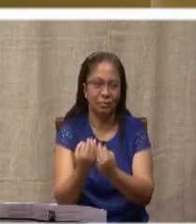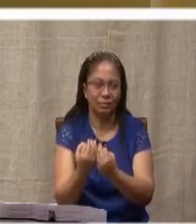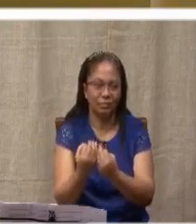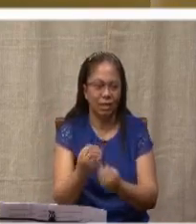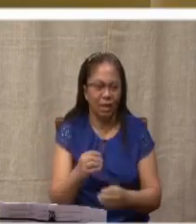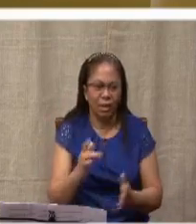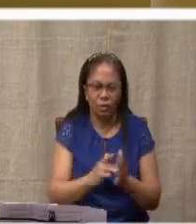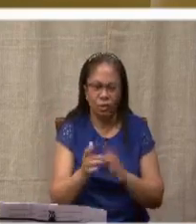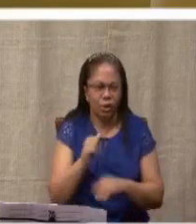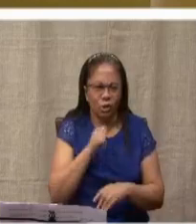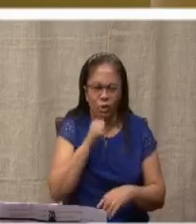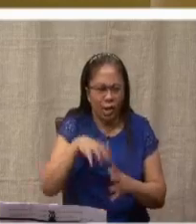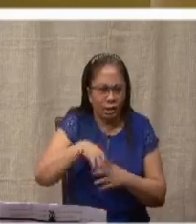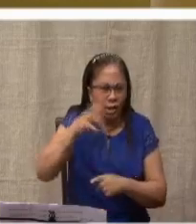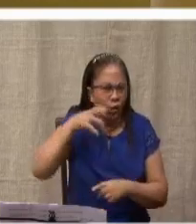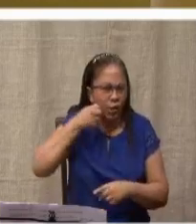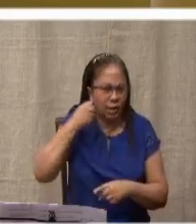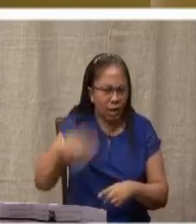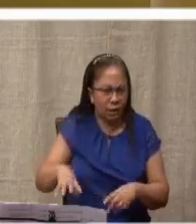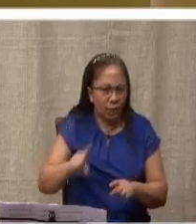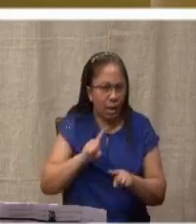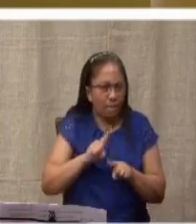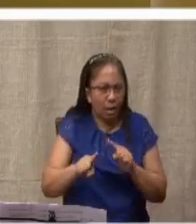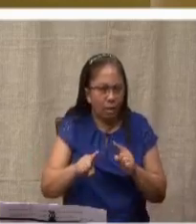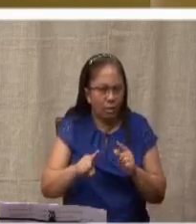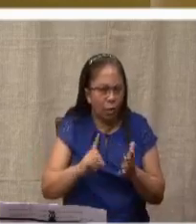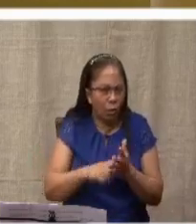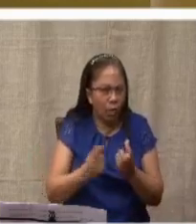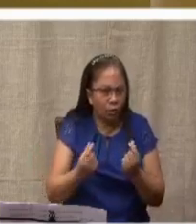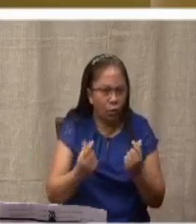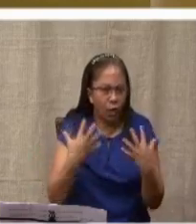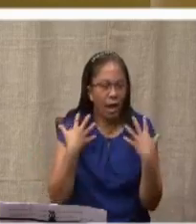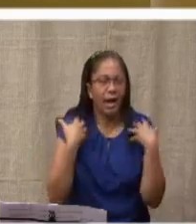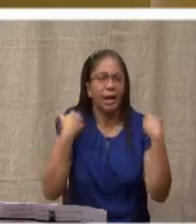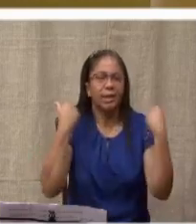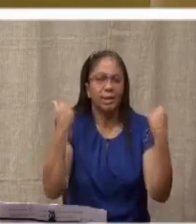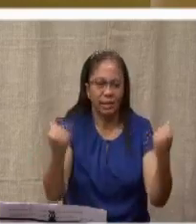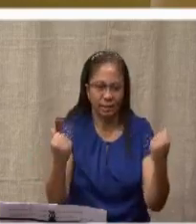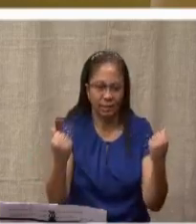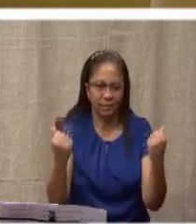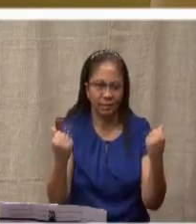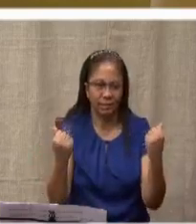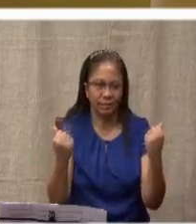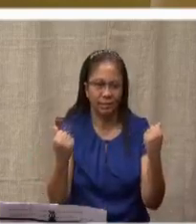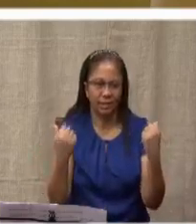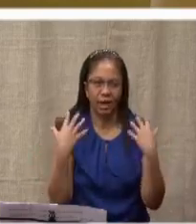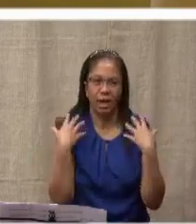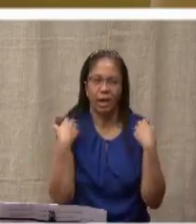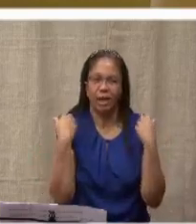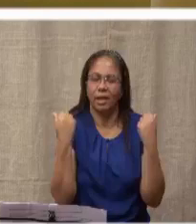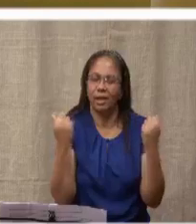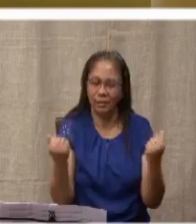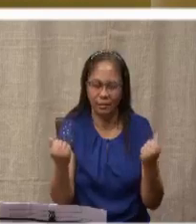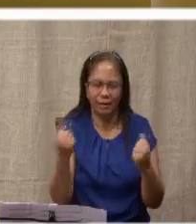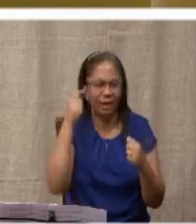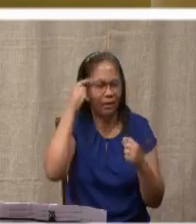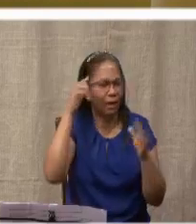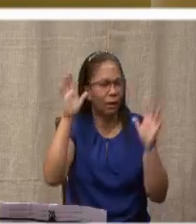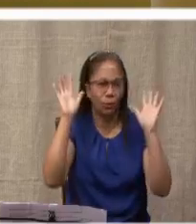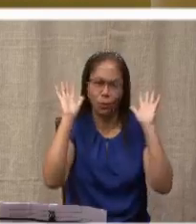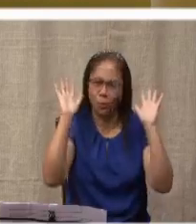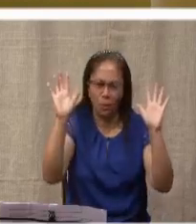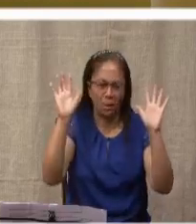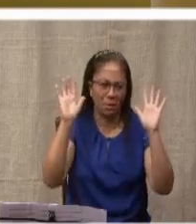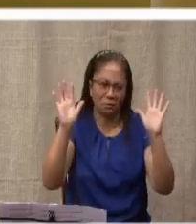exorcism but what he does is a healing and that i find most most most amazing because as